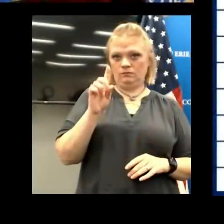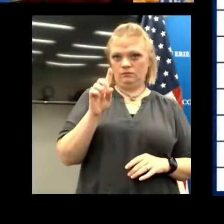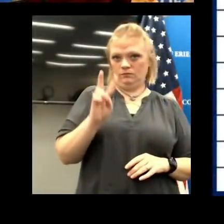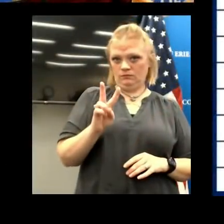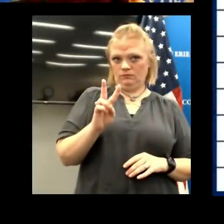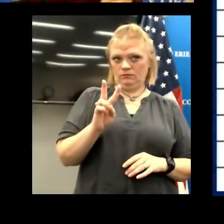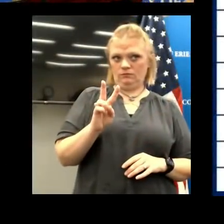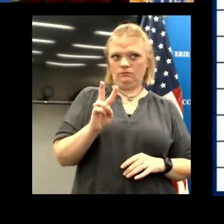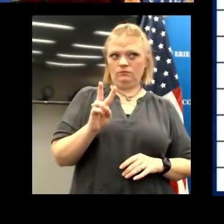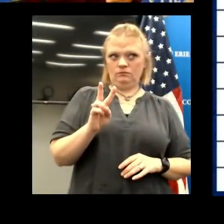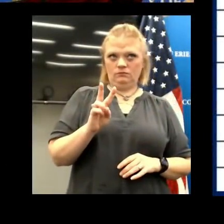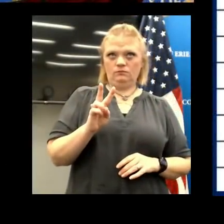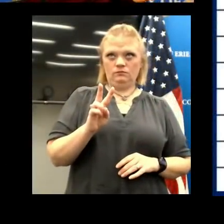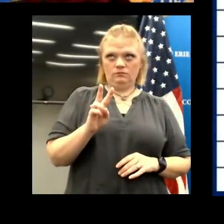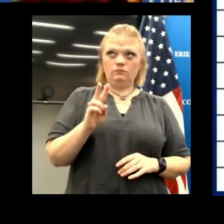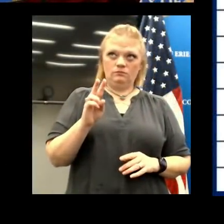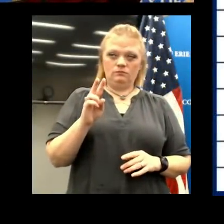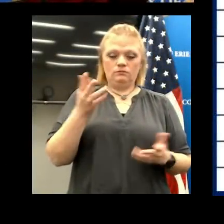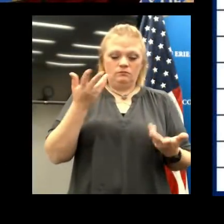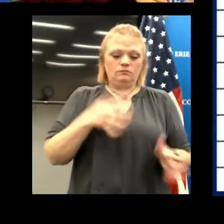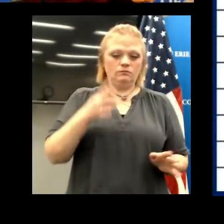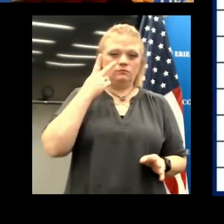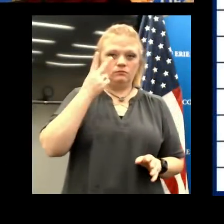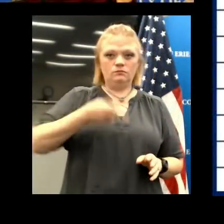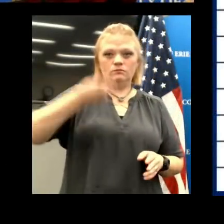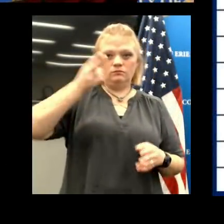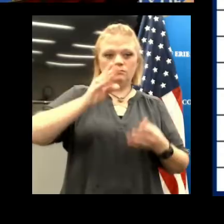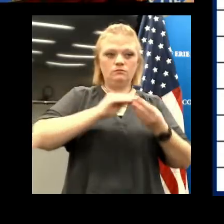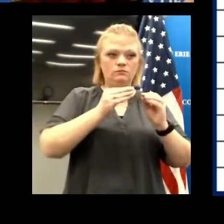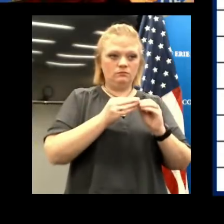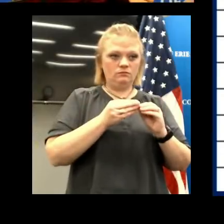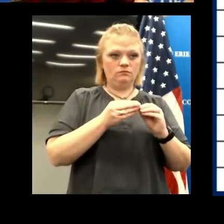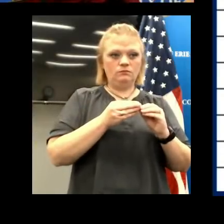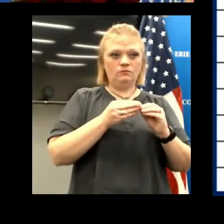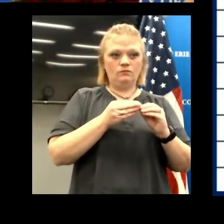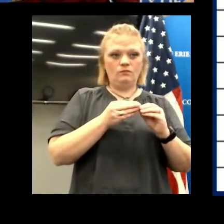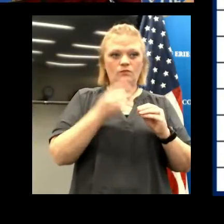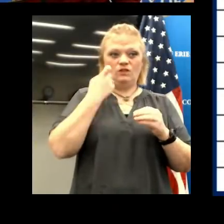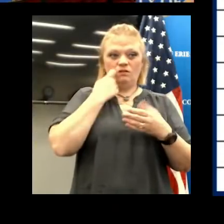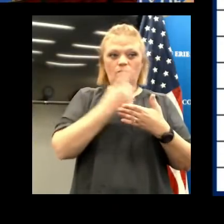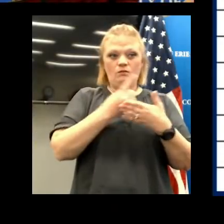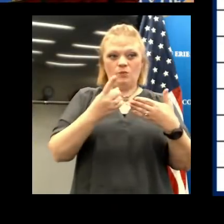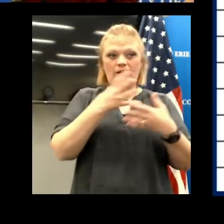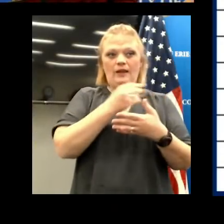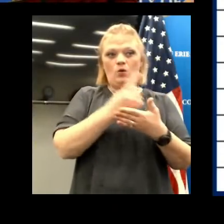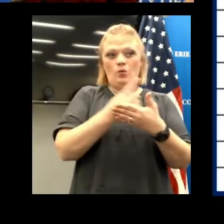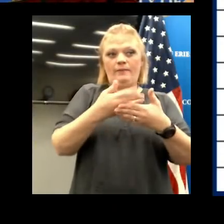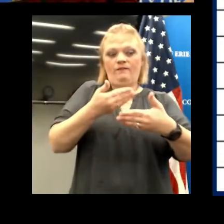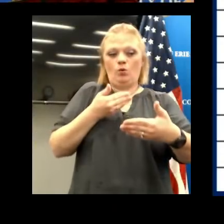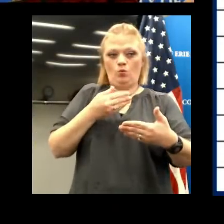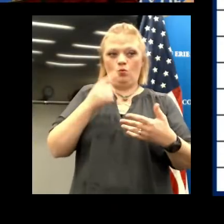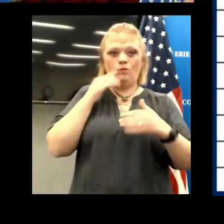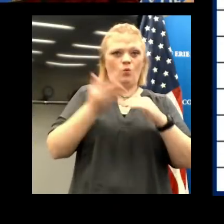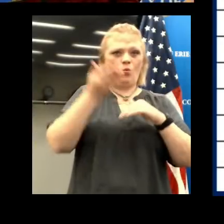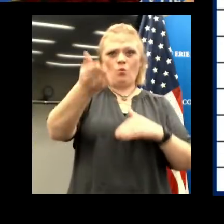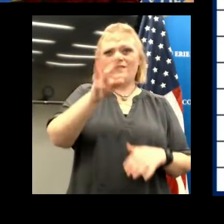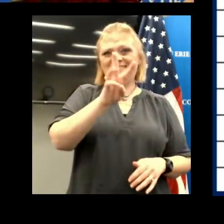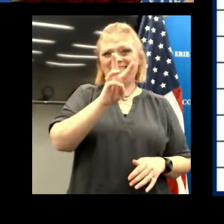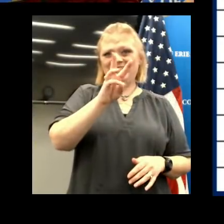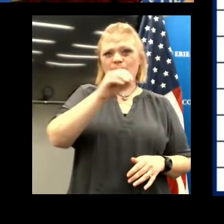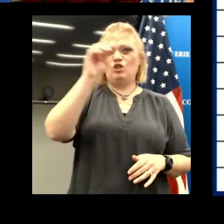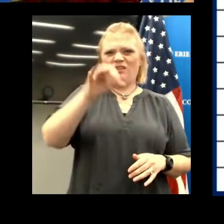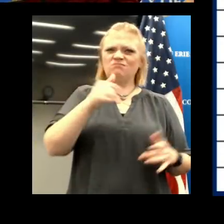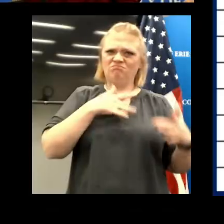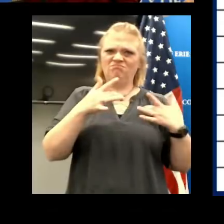14212, has seen some higher numbers this past week, and then the prior week, they were over 6%. So that is a